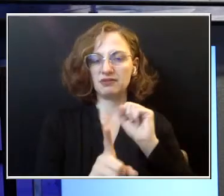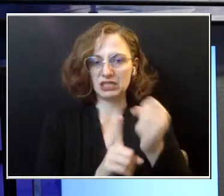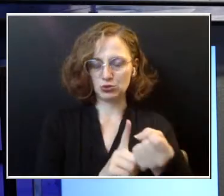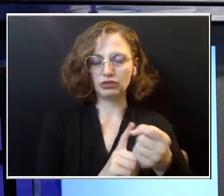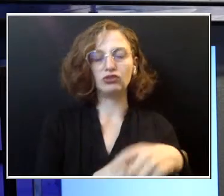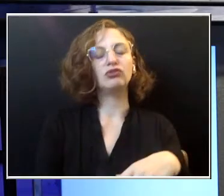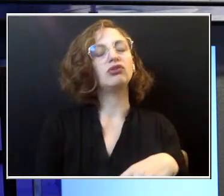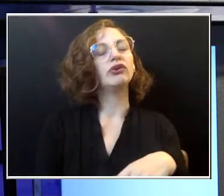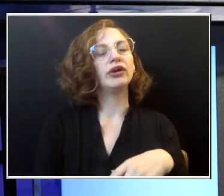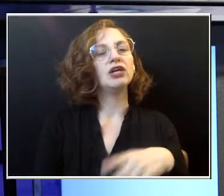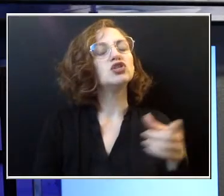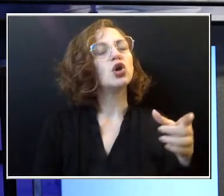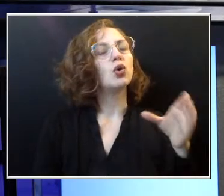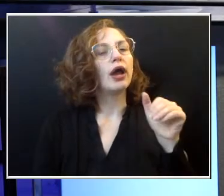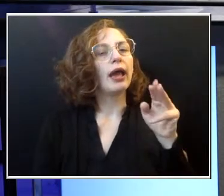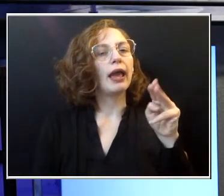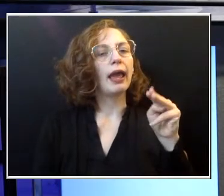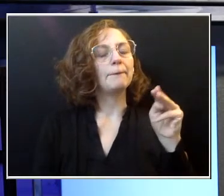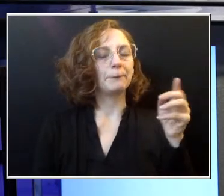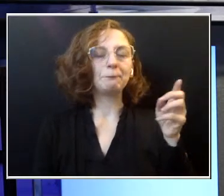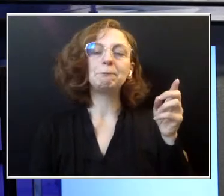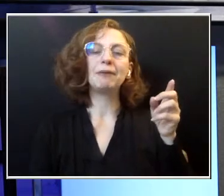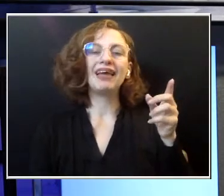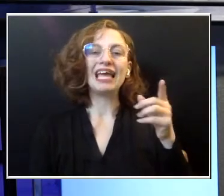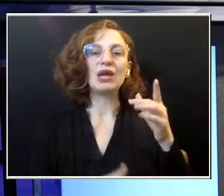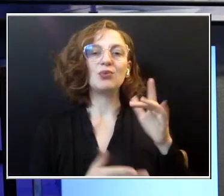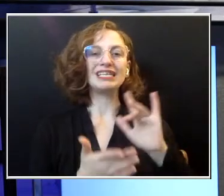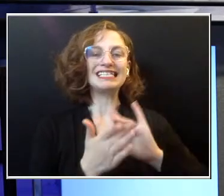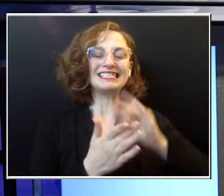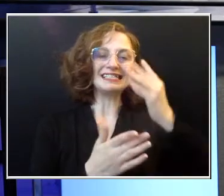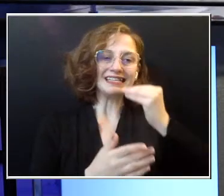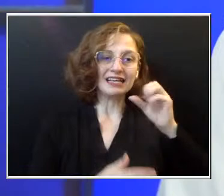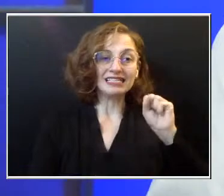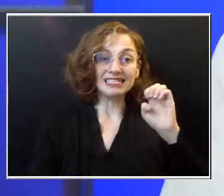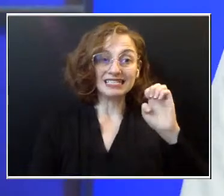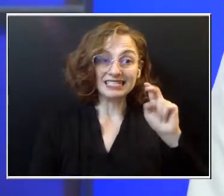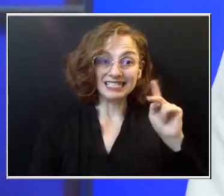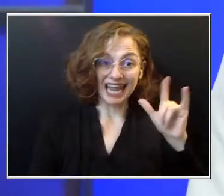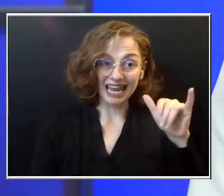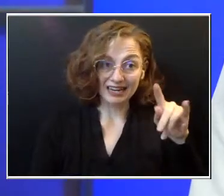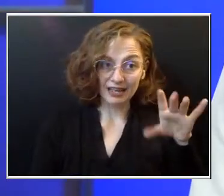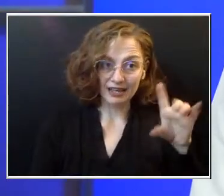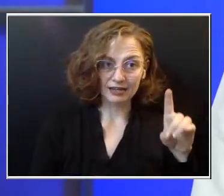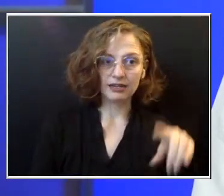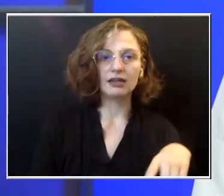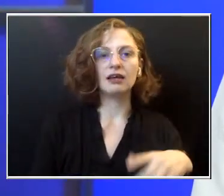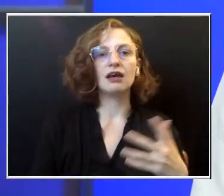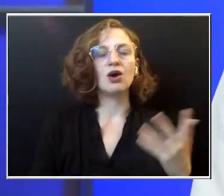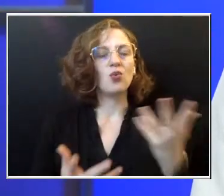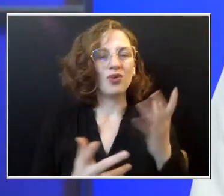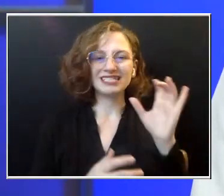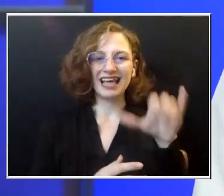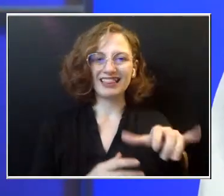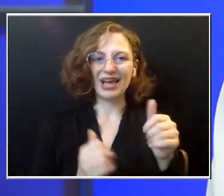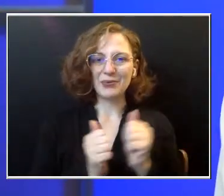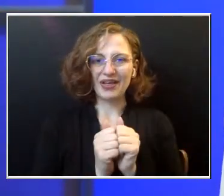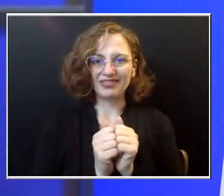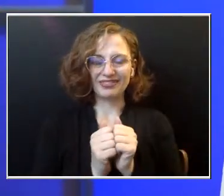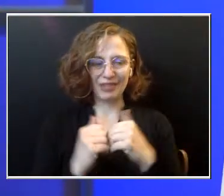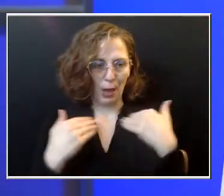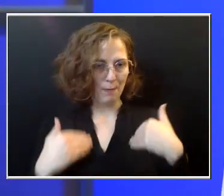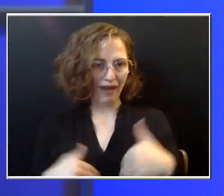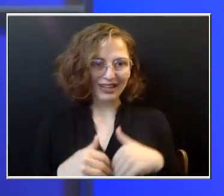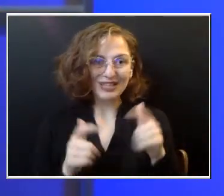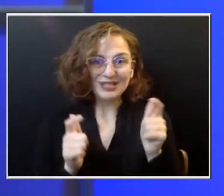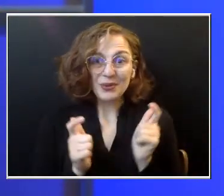it's like to sedate and intubate someone so tiny. Yeah, you have to be very careful with the dosage. And so all